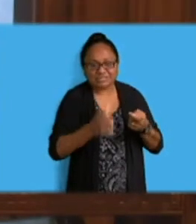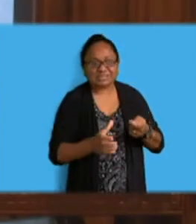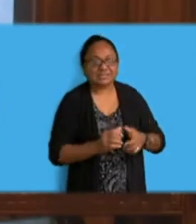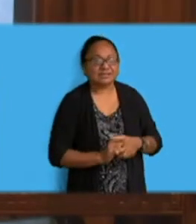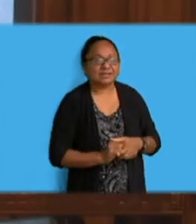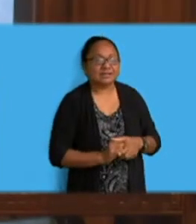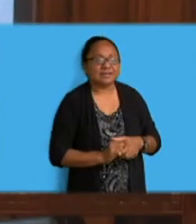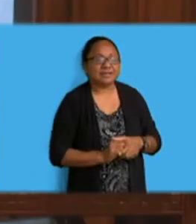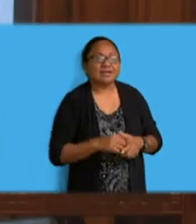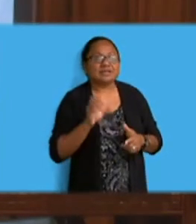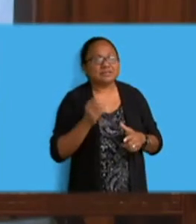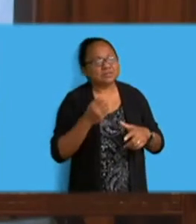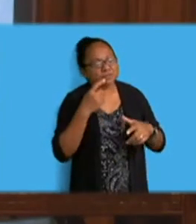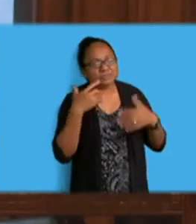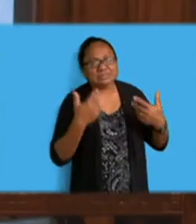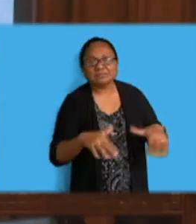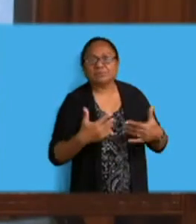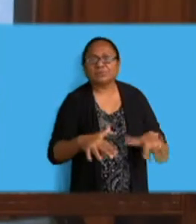and participation at the workshop.